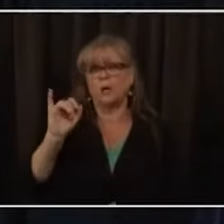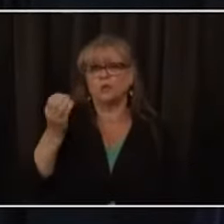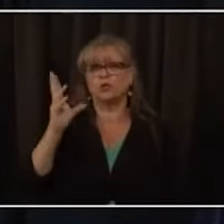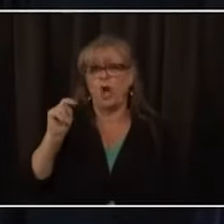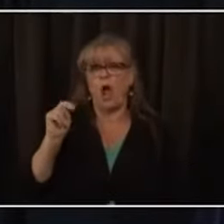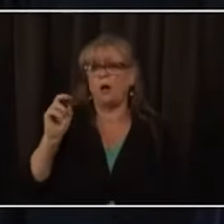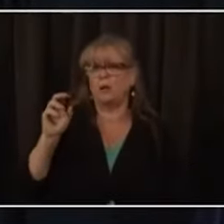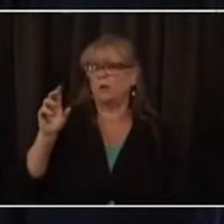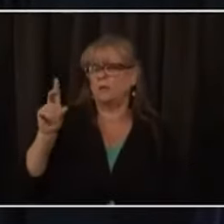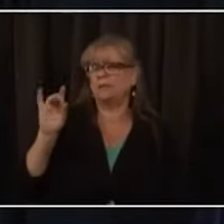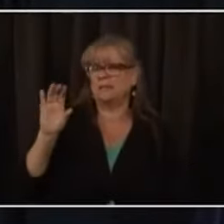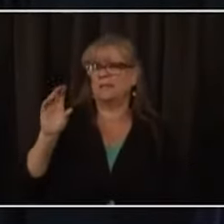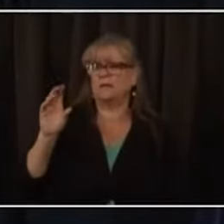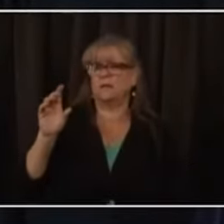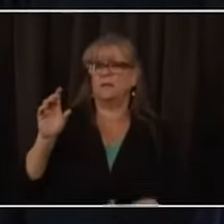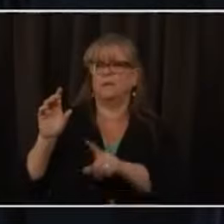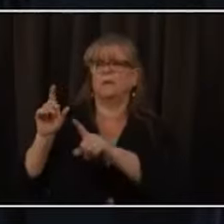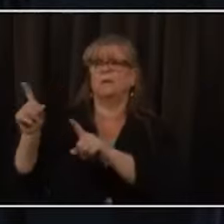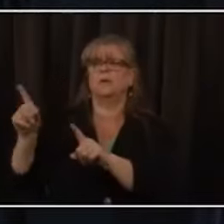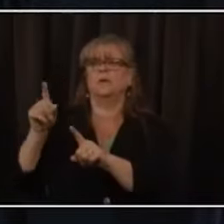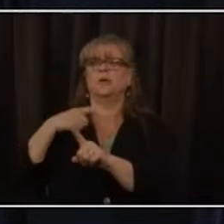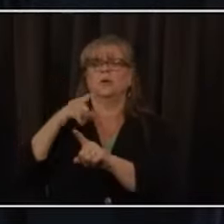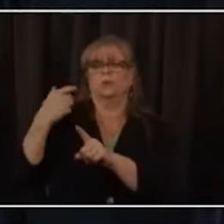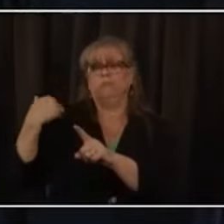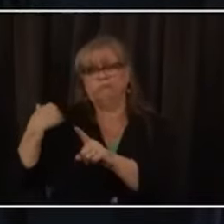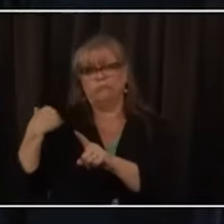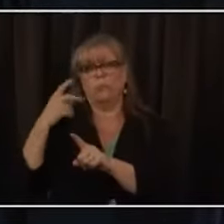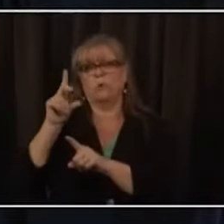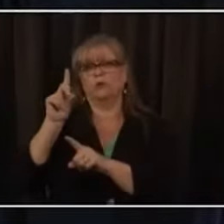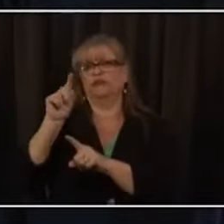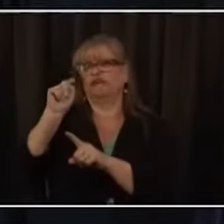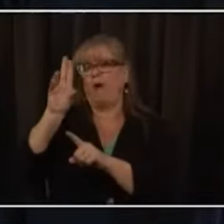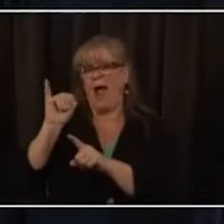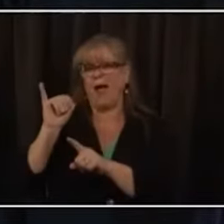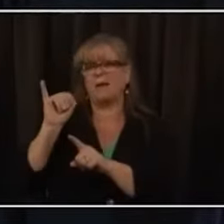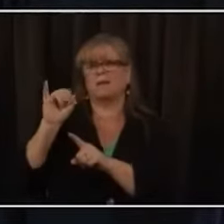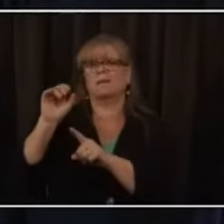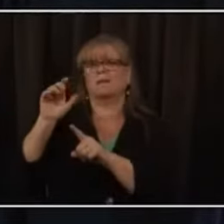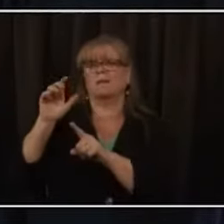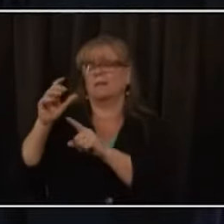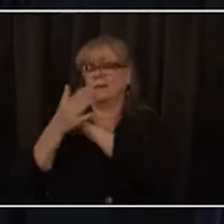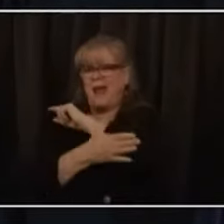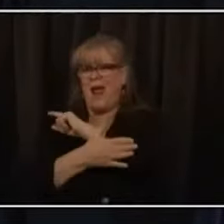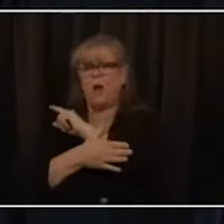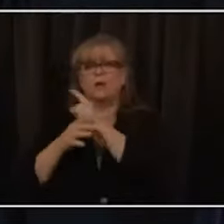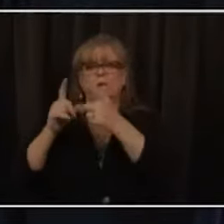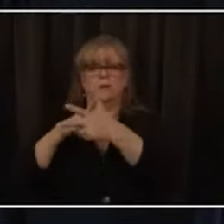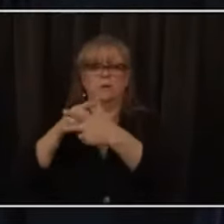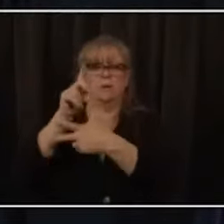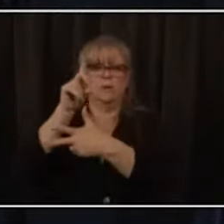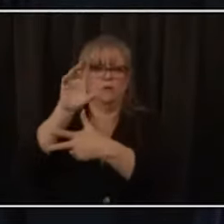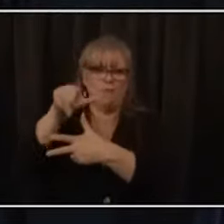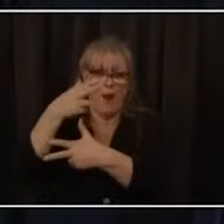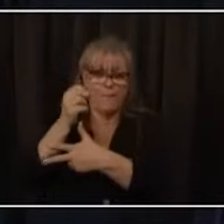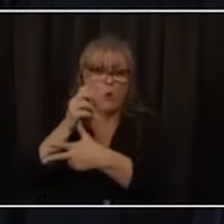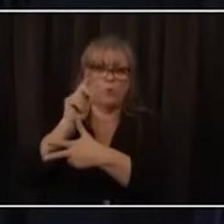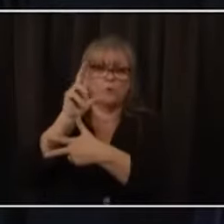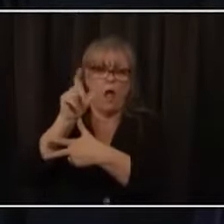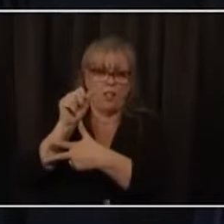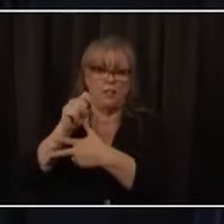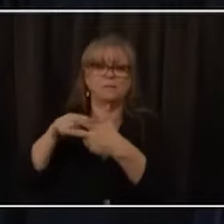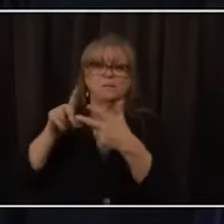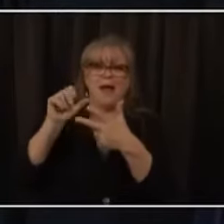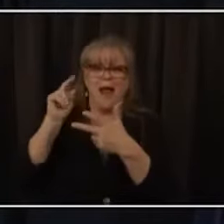Arapahoe, and Douglas counties. Now, realizing, as the Governor and Director Polis have said, that while we've made great progress over the